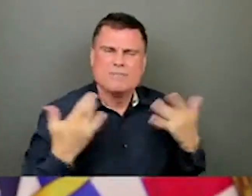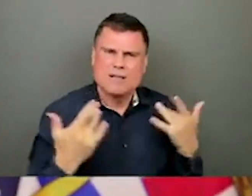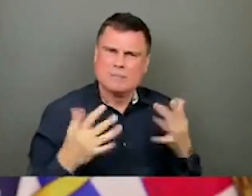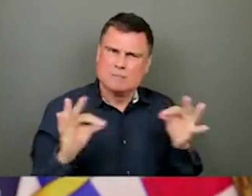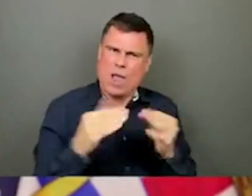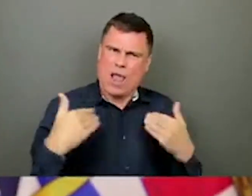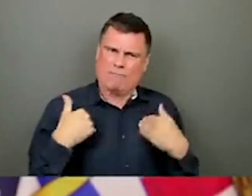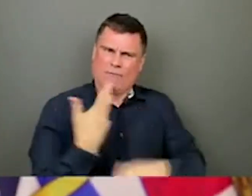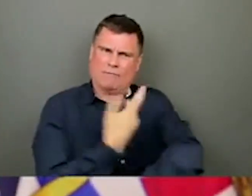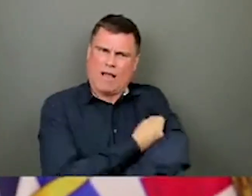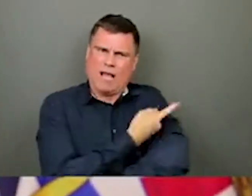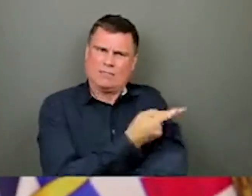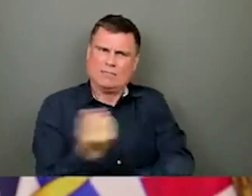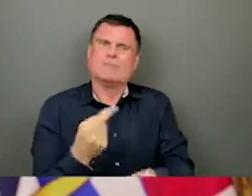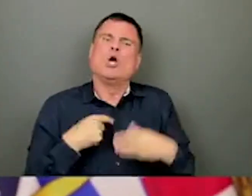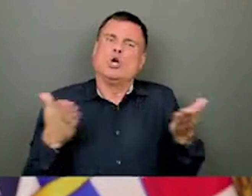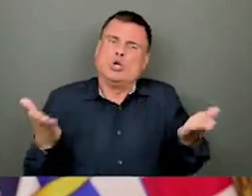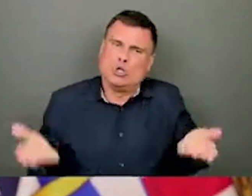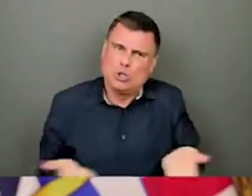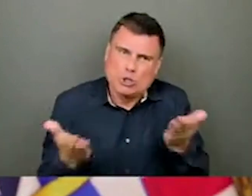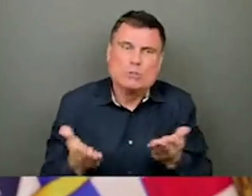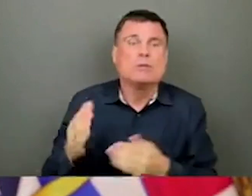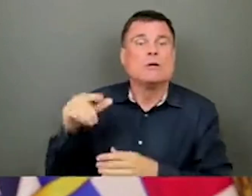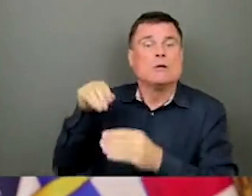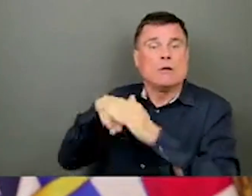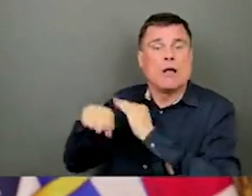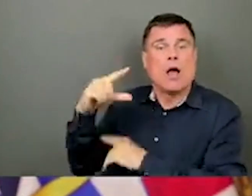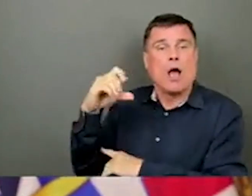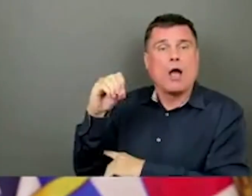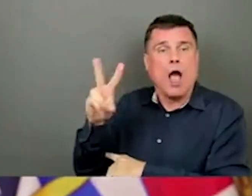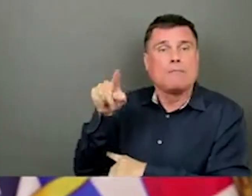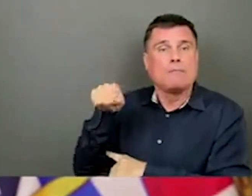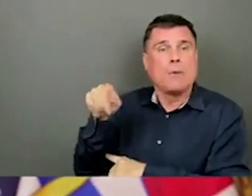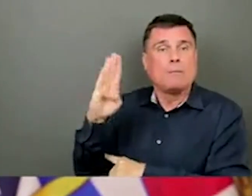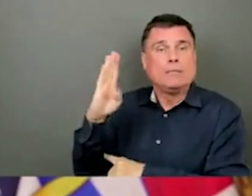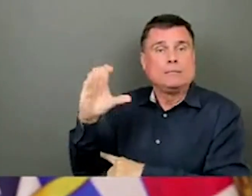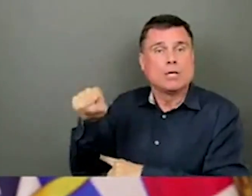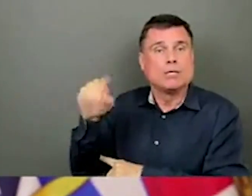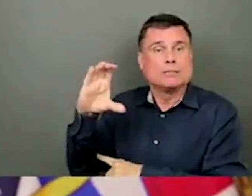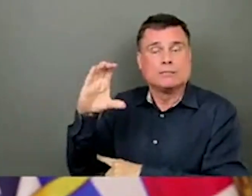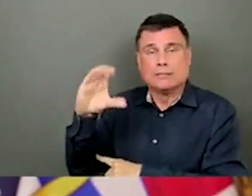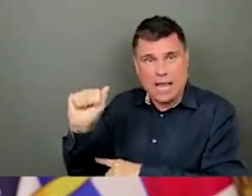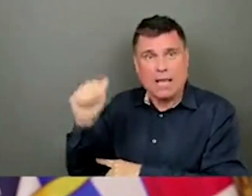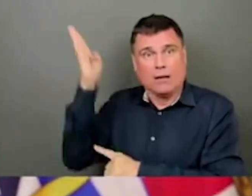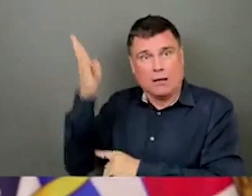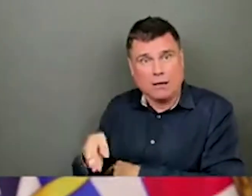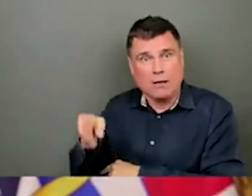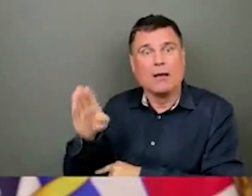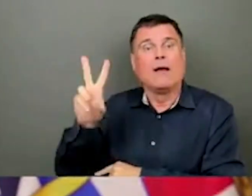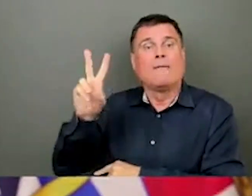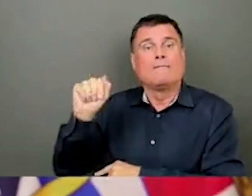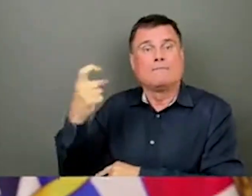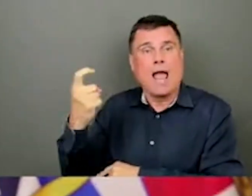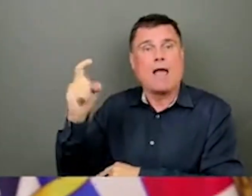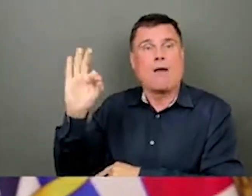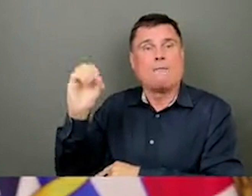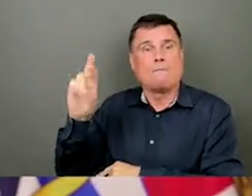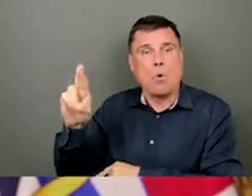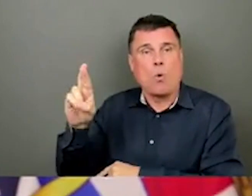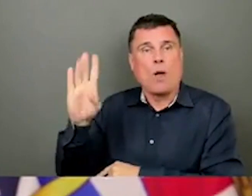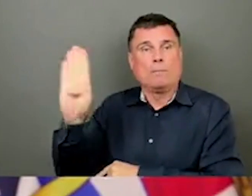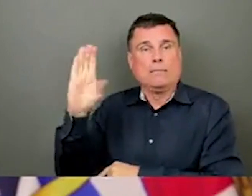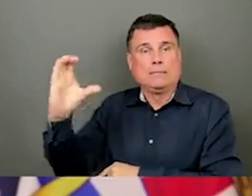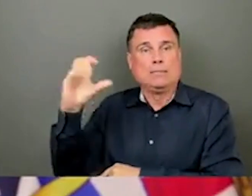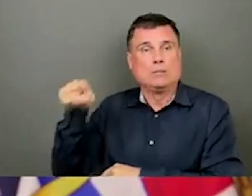visit gov.bc.ca, Vax for BC, to find a clinic near you. This simple act will make all